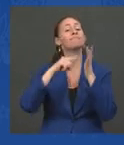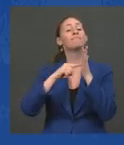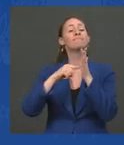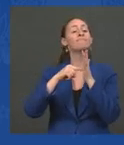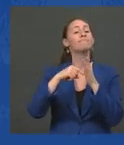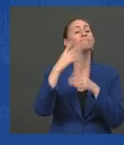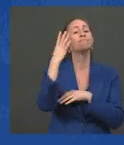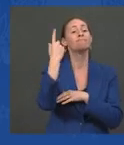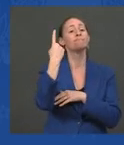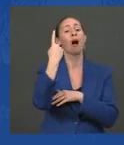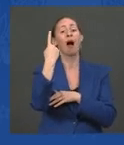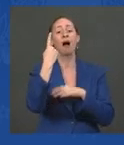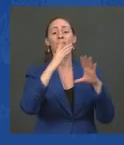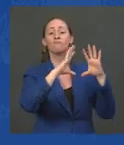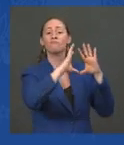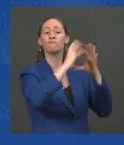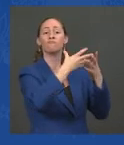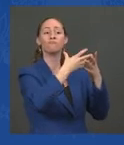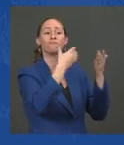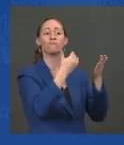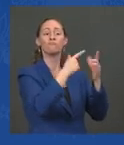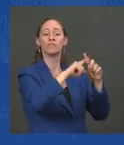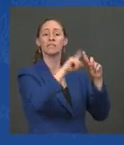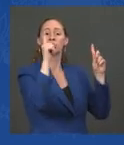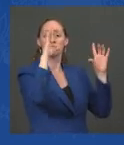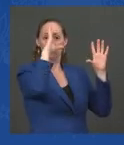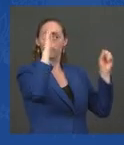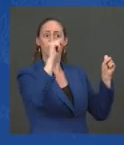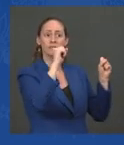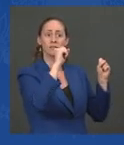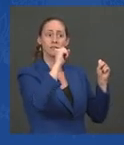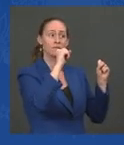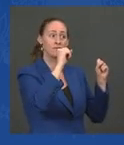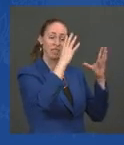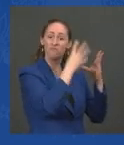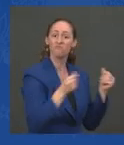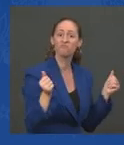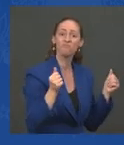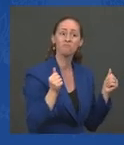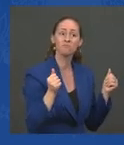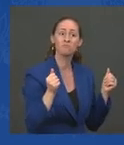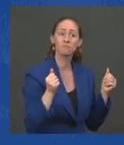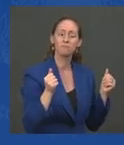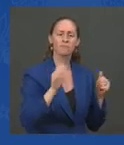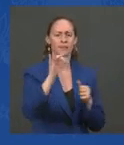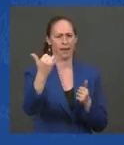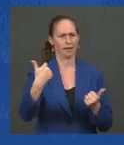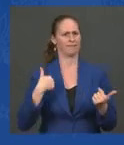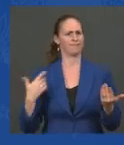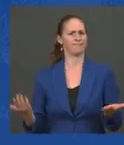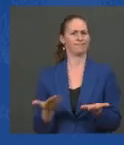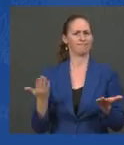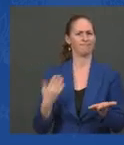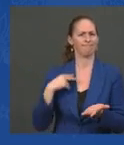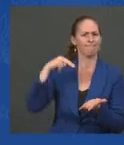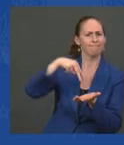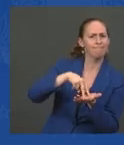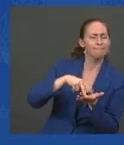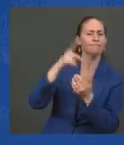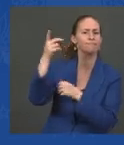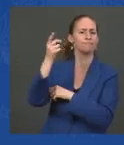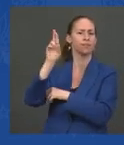even a single generation. But here we stand with Dr. King to show out of